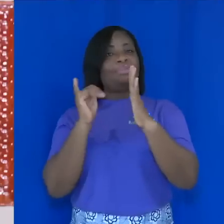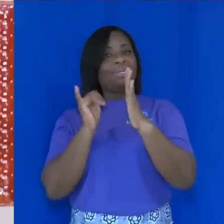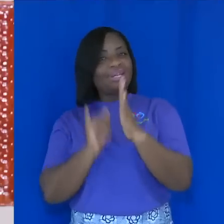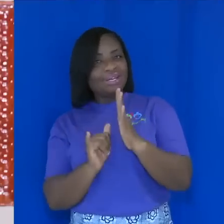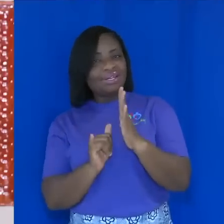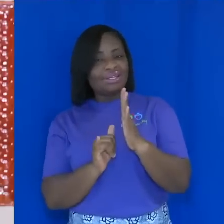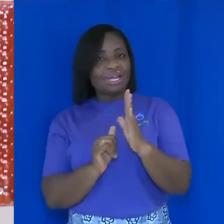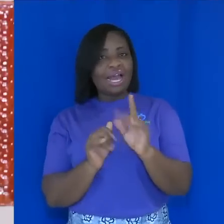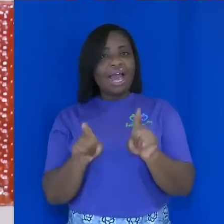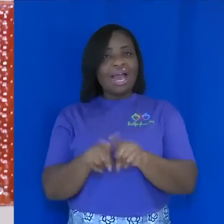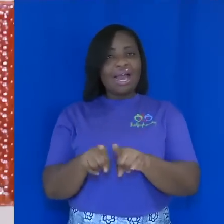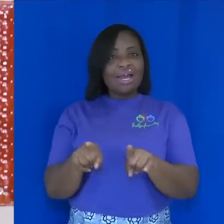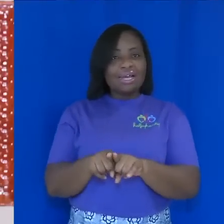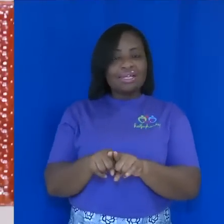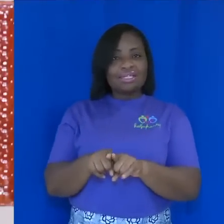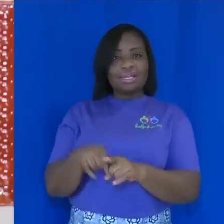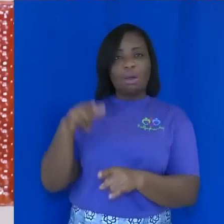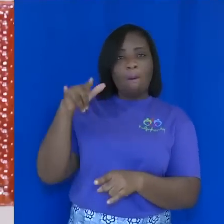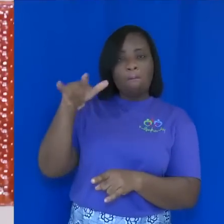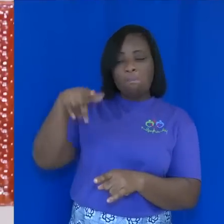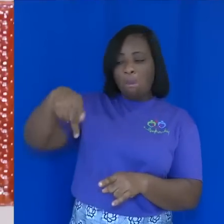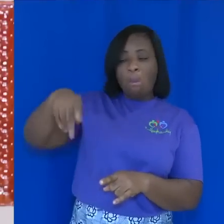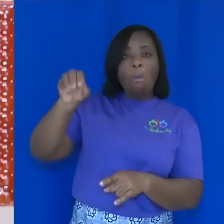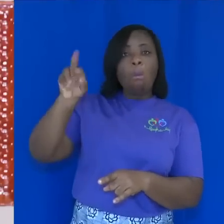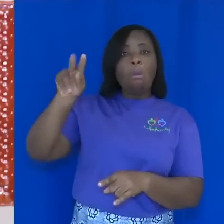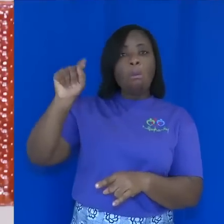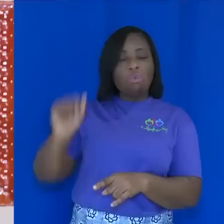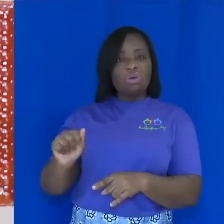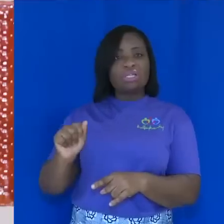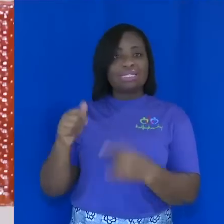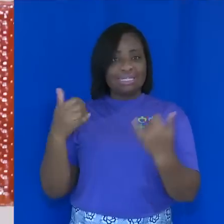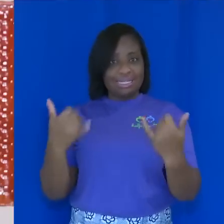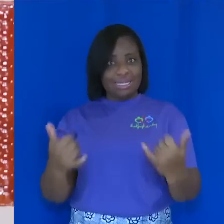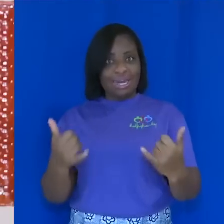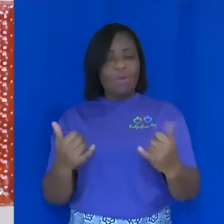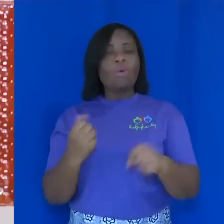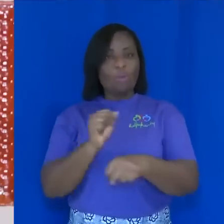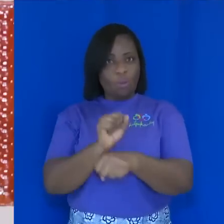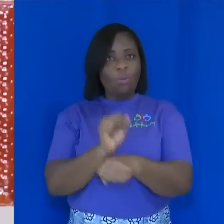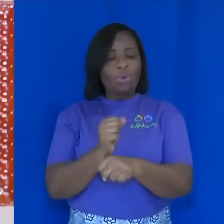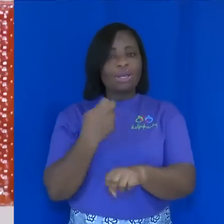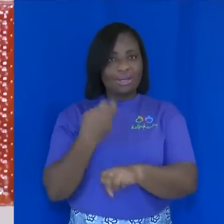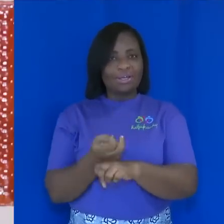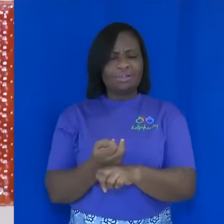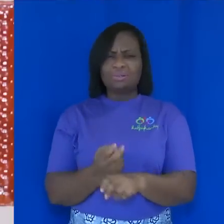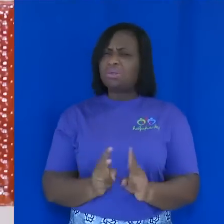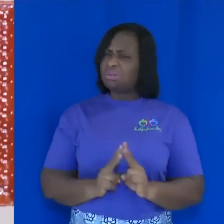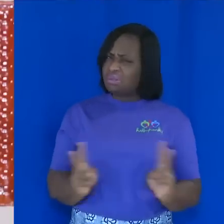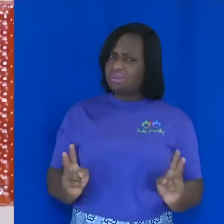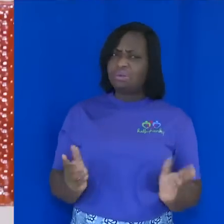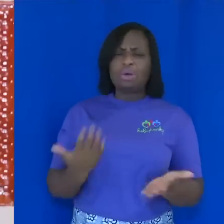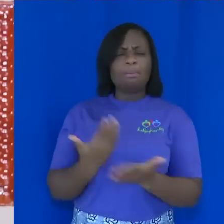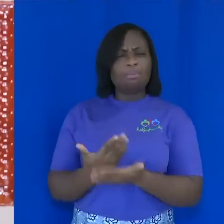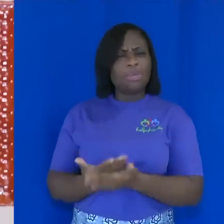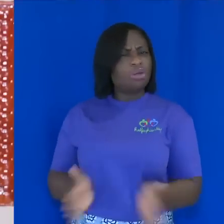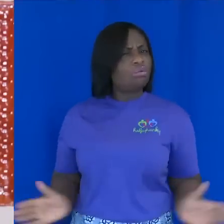tourist arrivals and port harbor activity are gradually edging upwards. So I urge all of